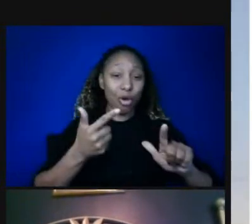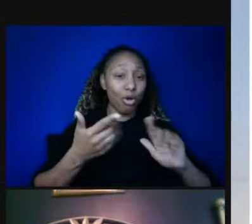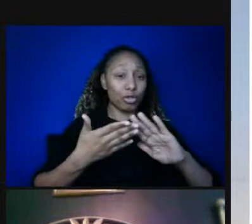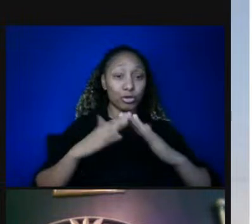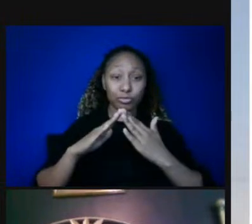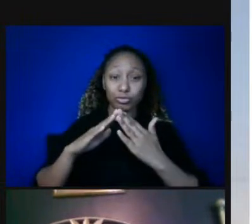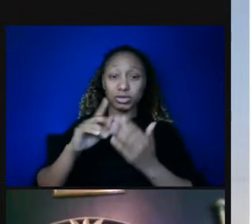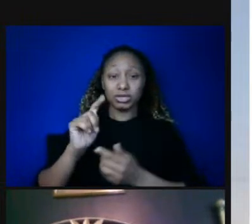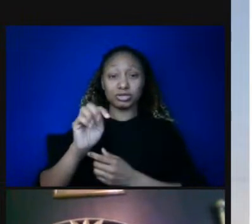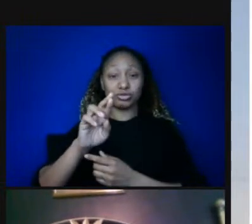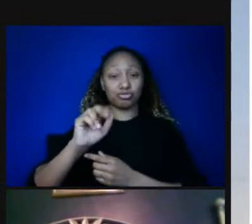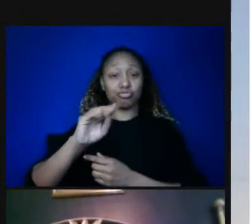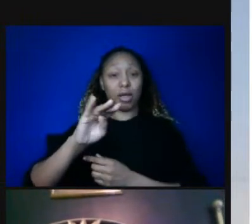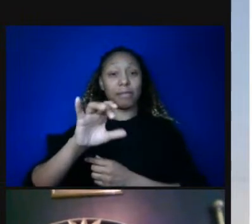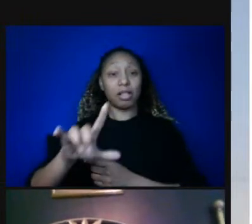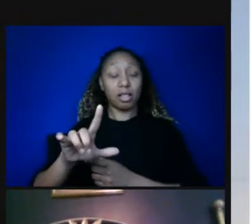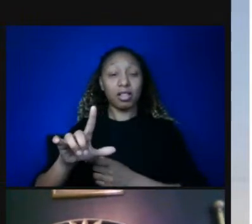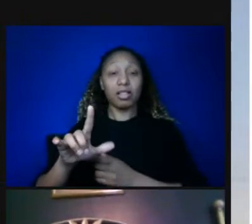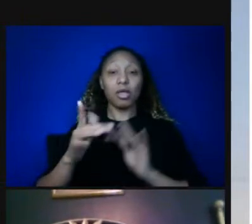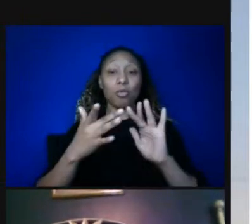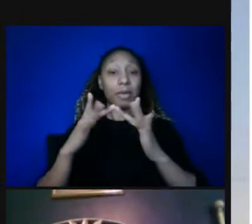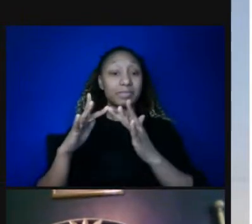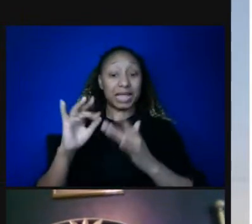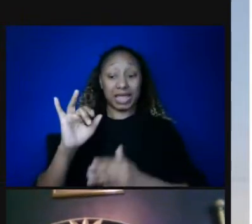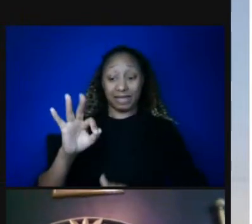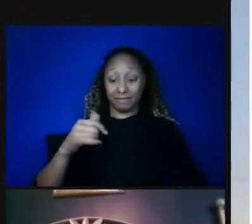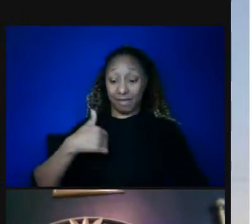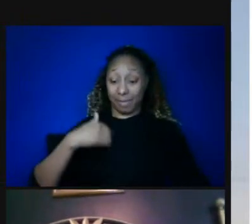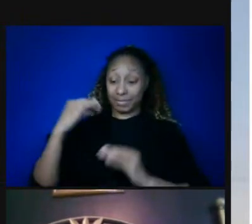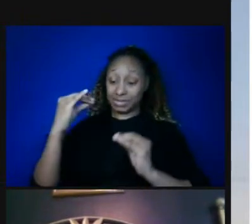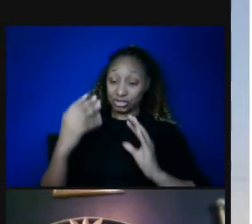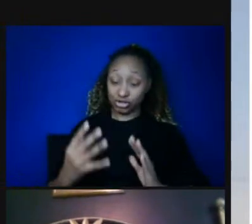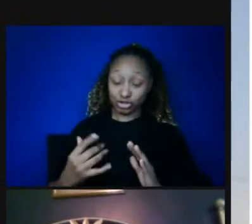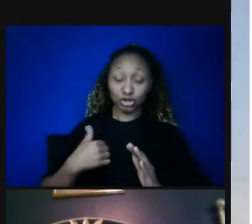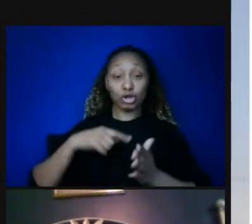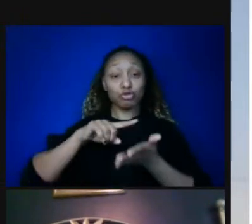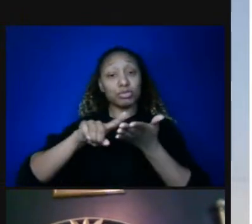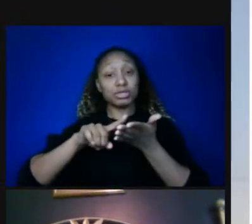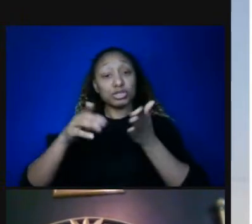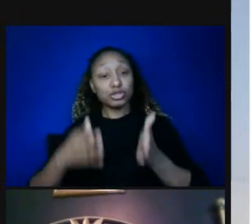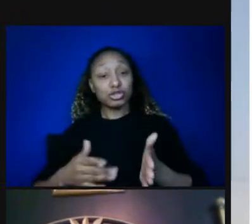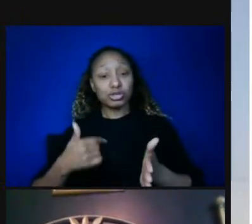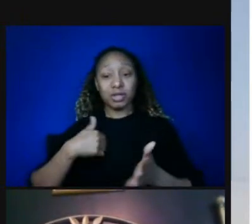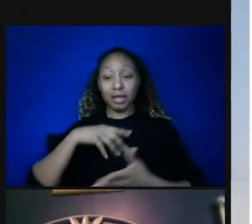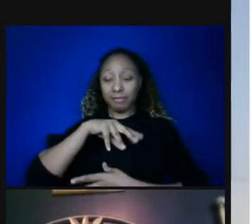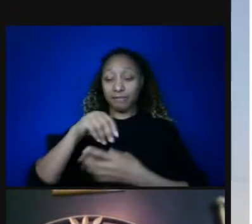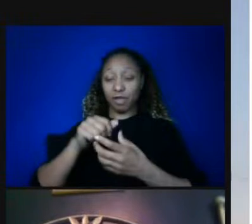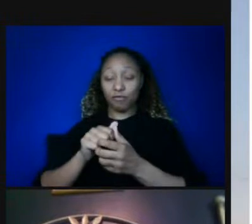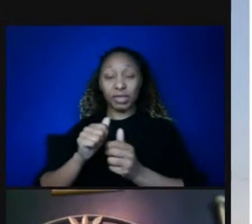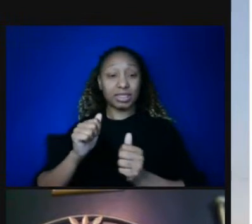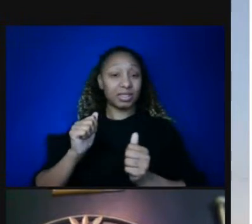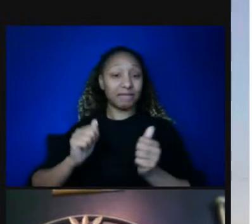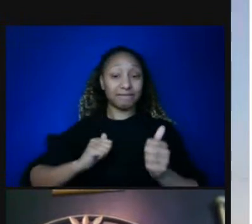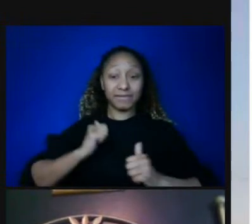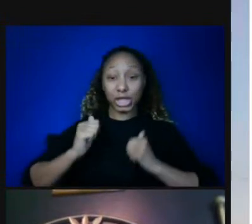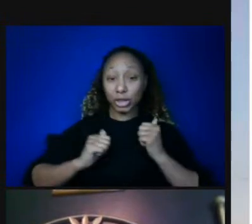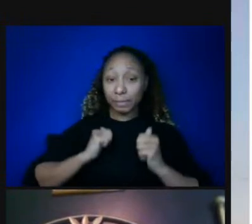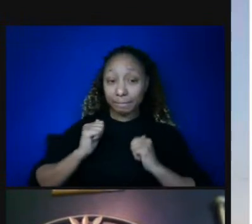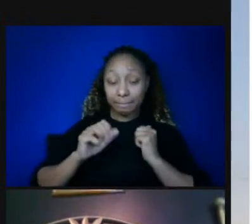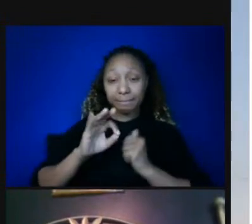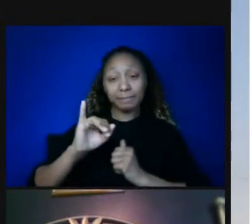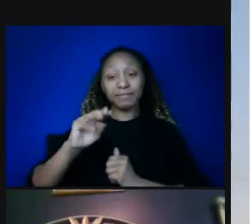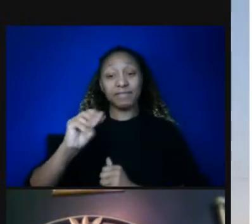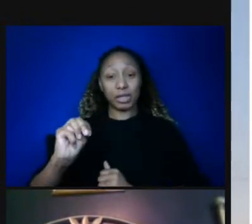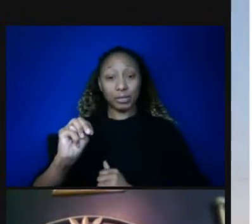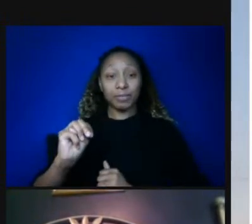their tribal websites. So if I'm a teacher, I'm a researcher, I'm in the film industry, what have you, and I'm interested